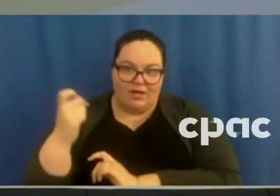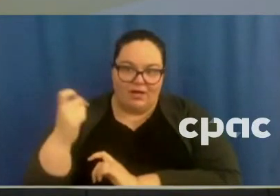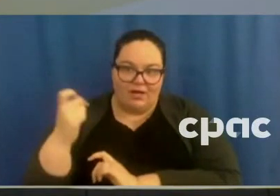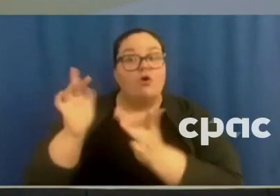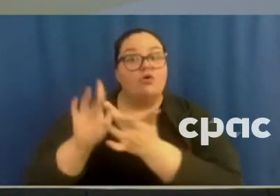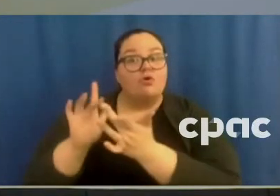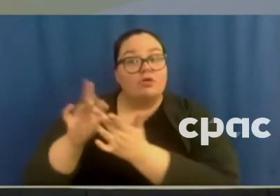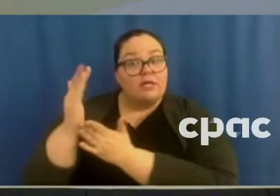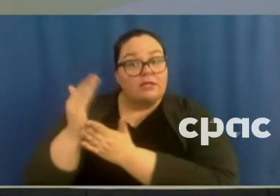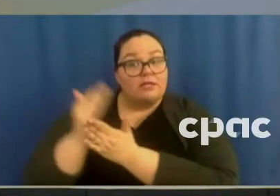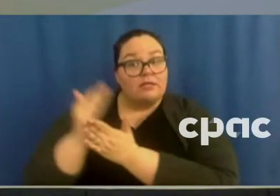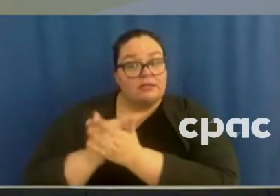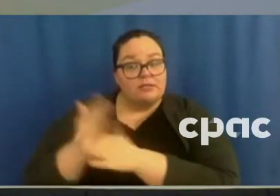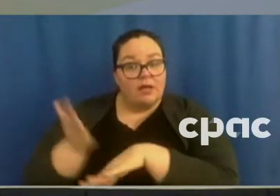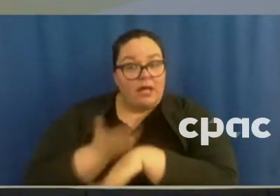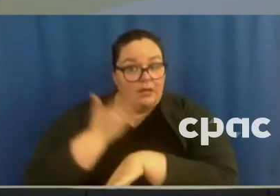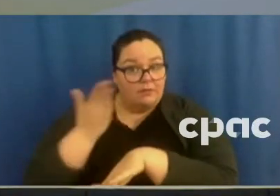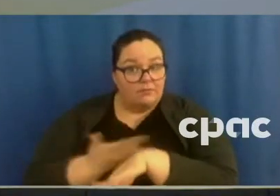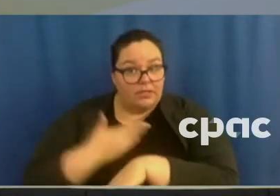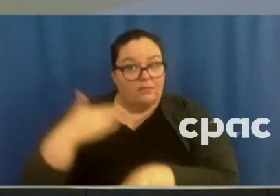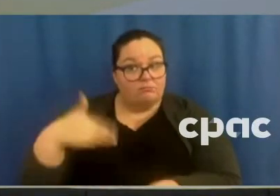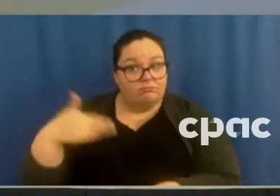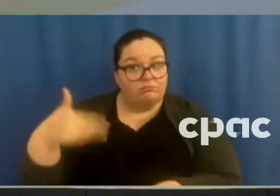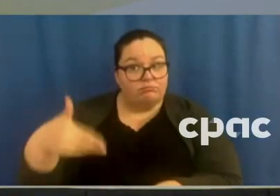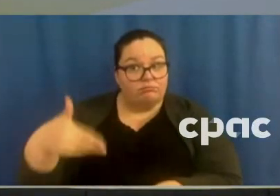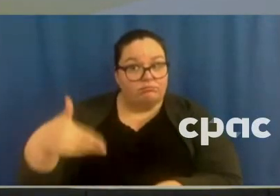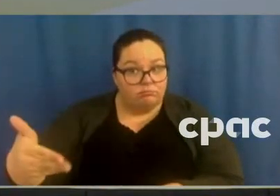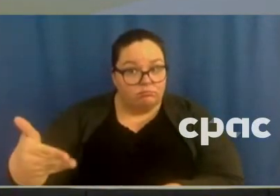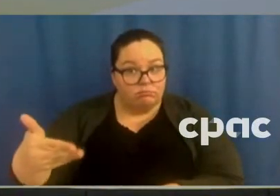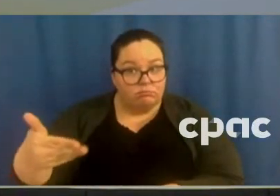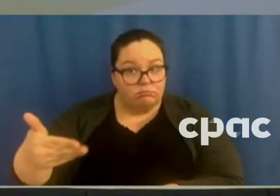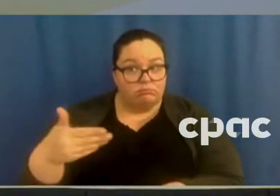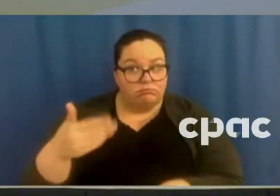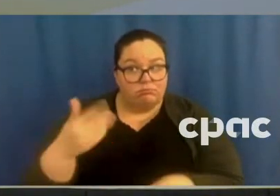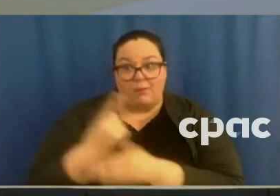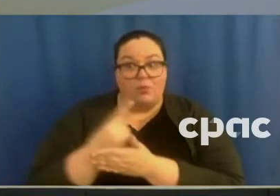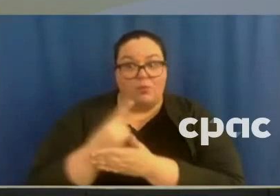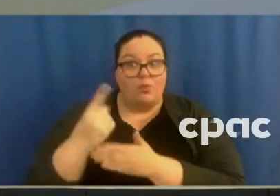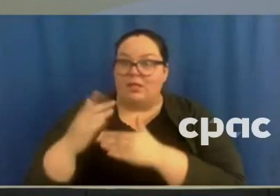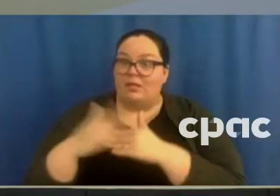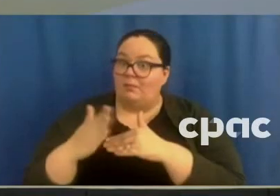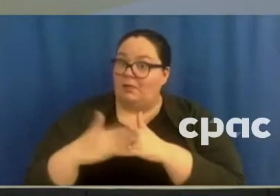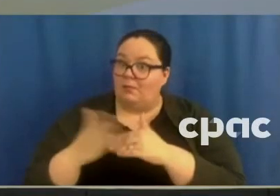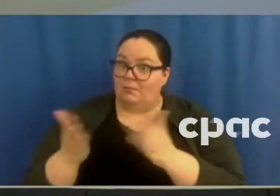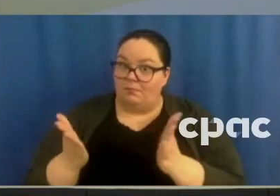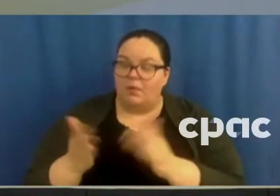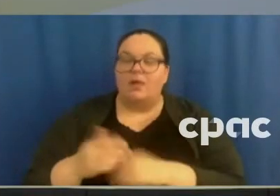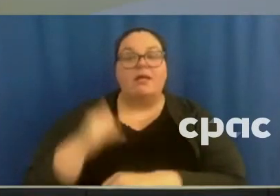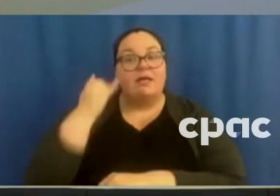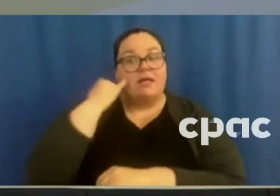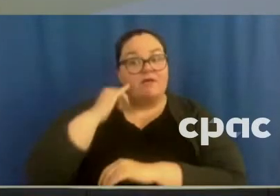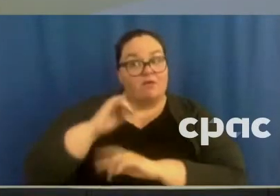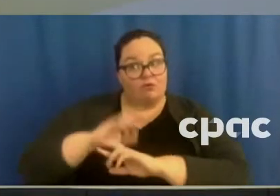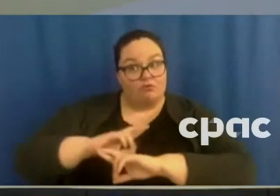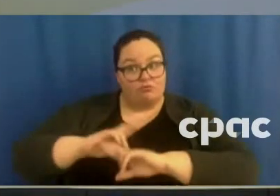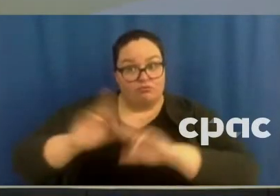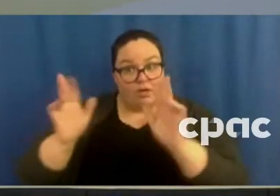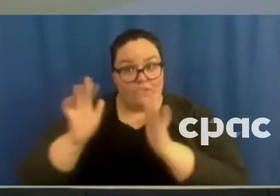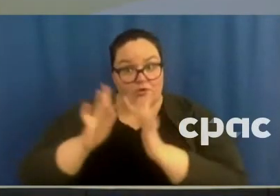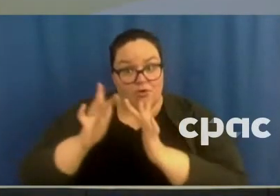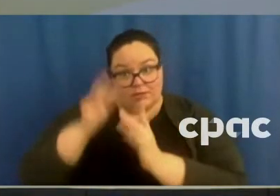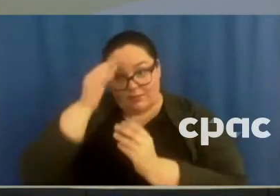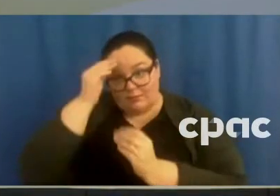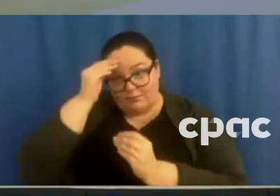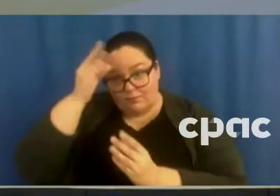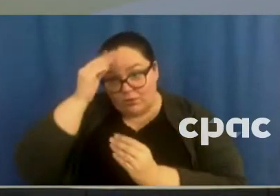should be updated regularly and at least weekly. Readily available and accurate contact information supports more efficient